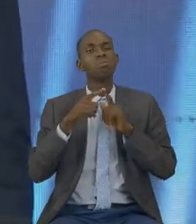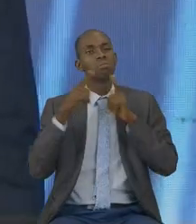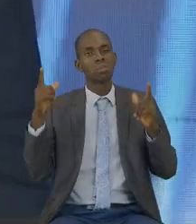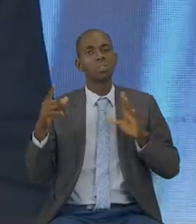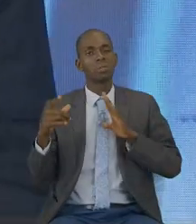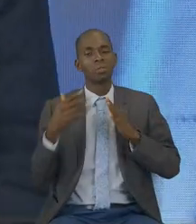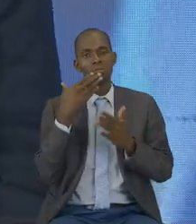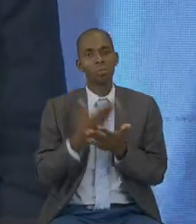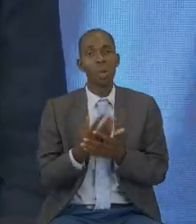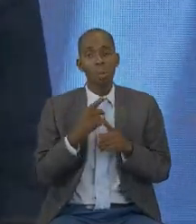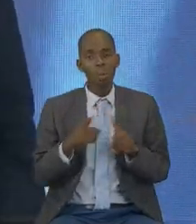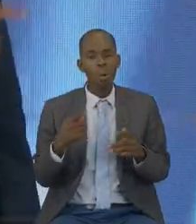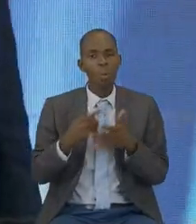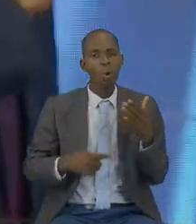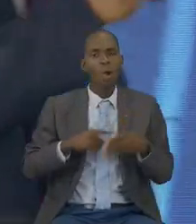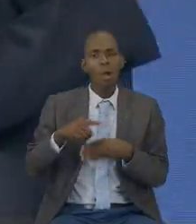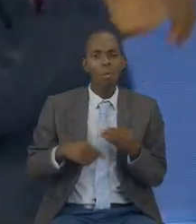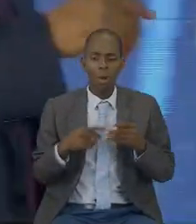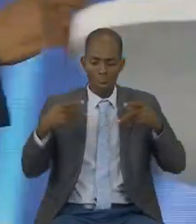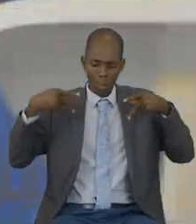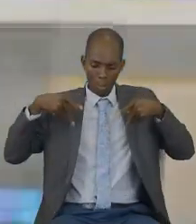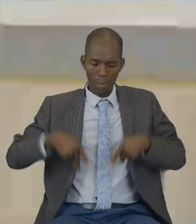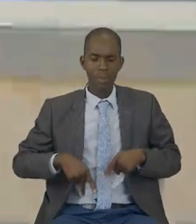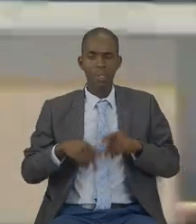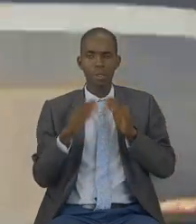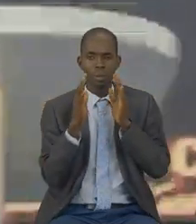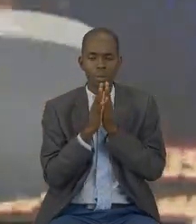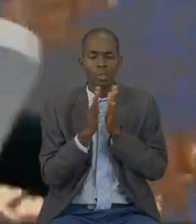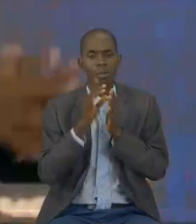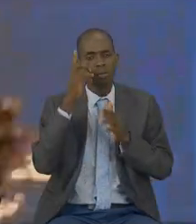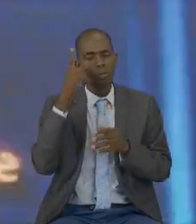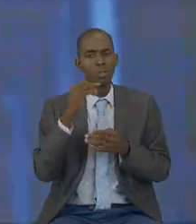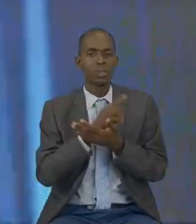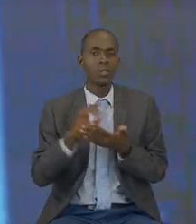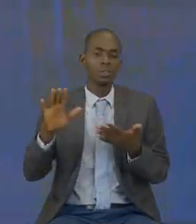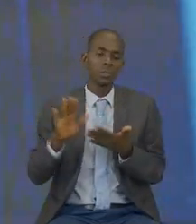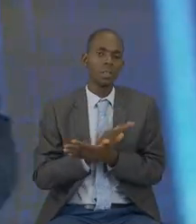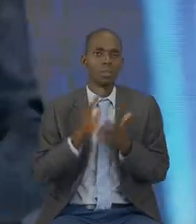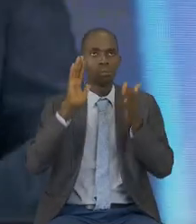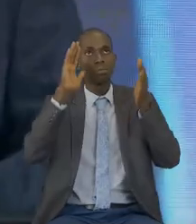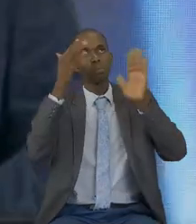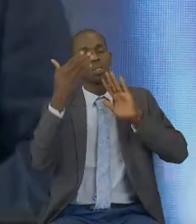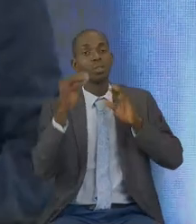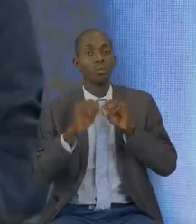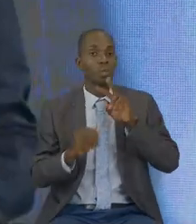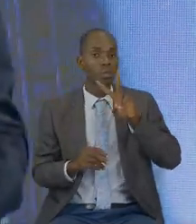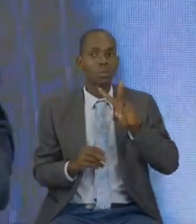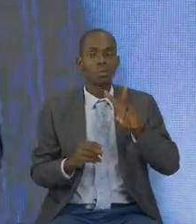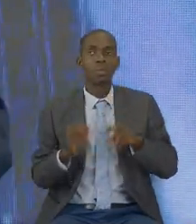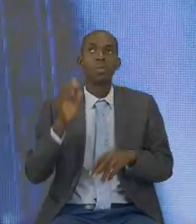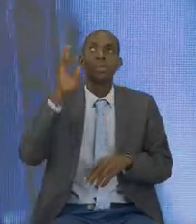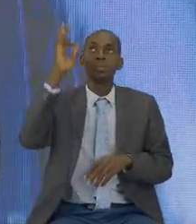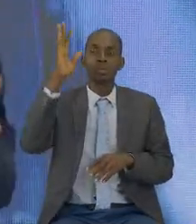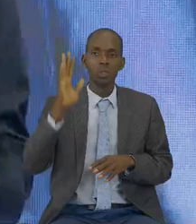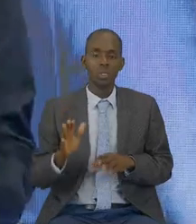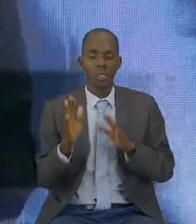Personal prayer for the divine presence. Number two, pastoral prayer